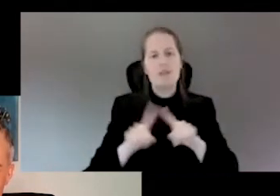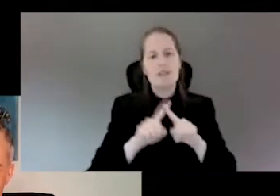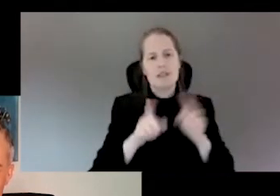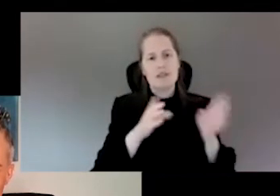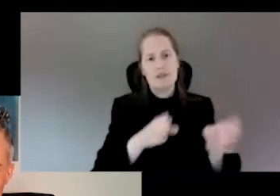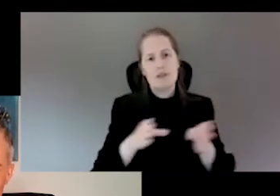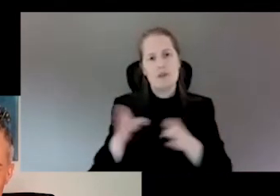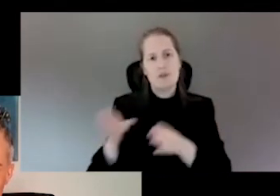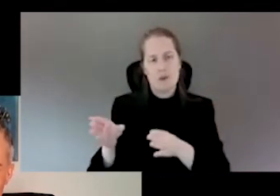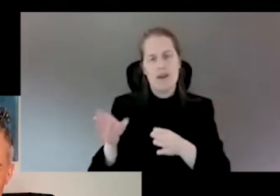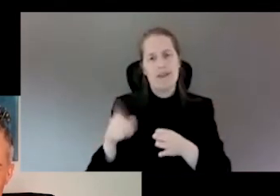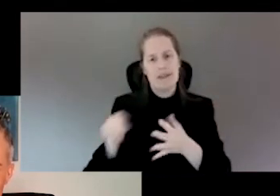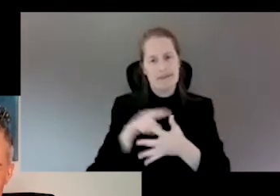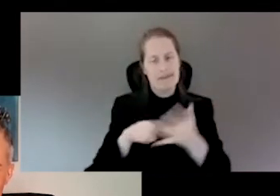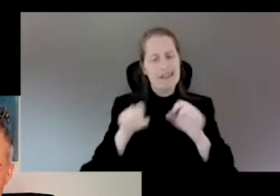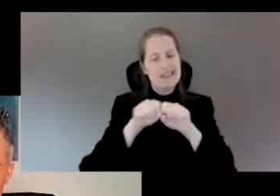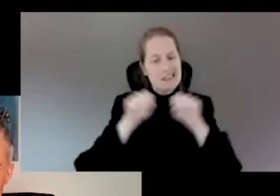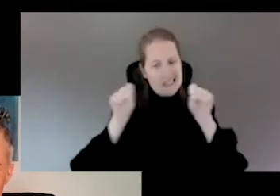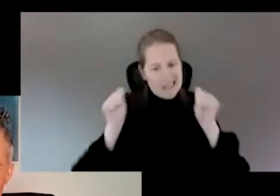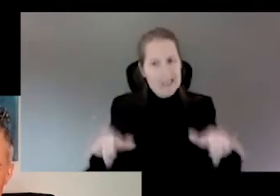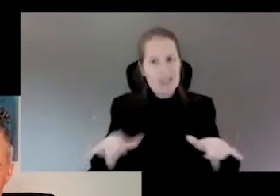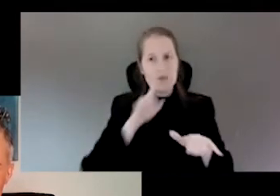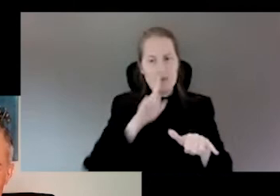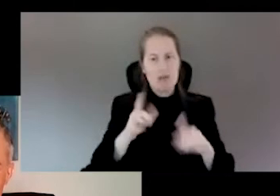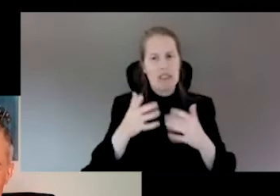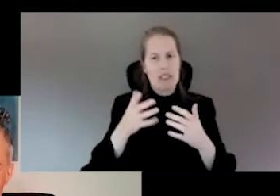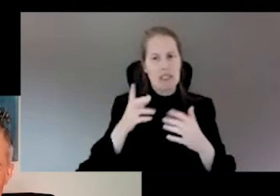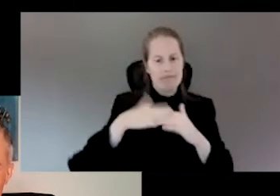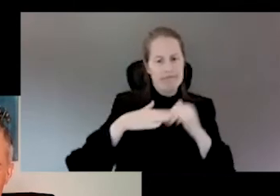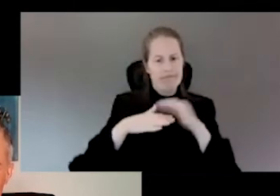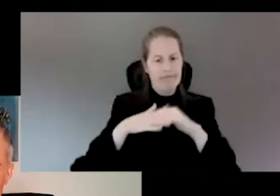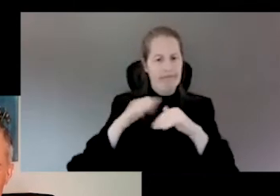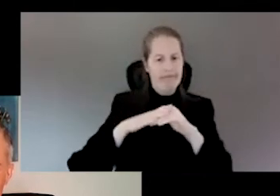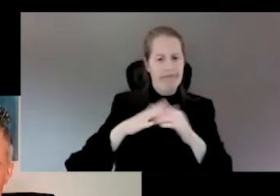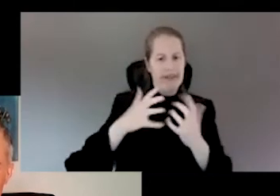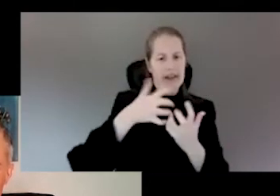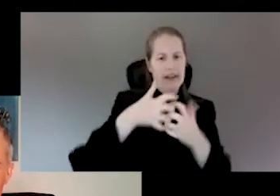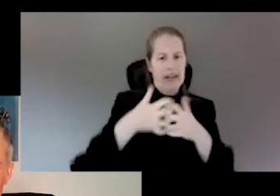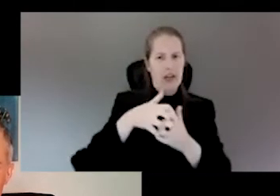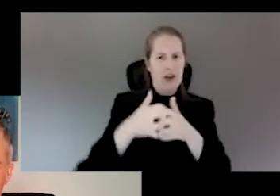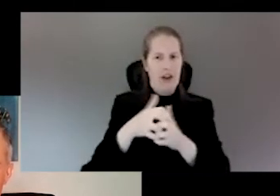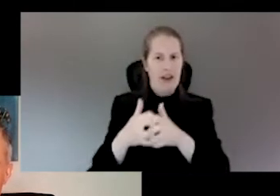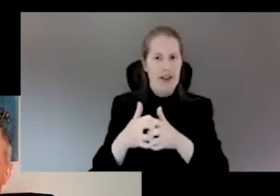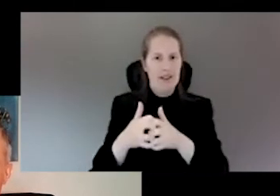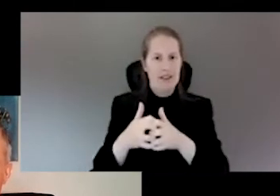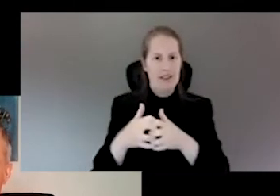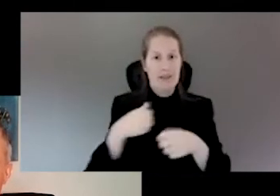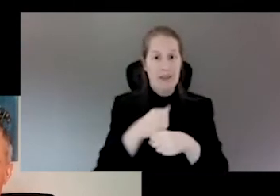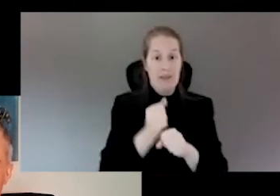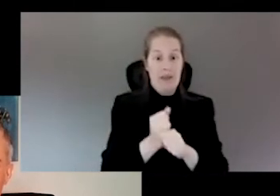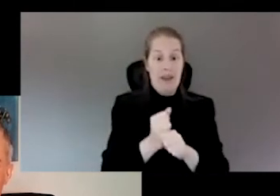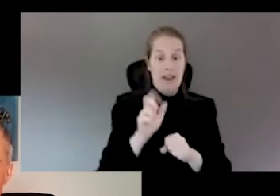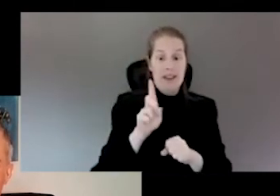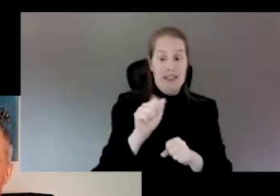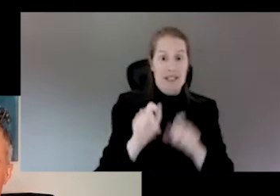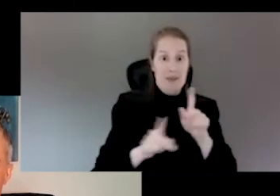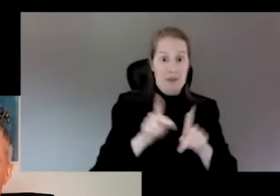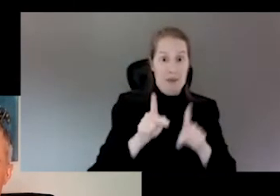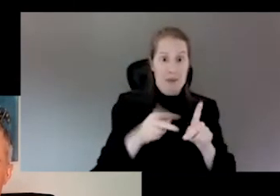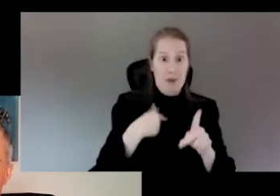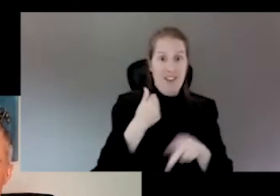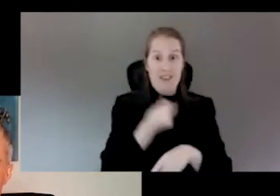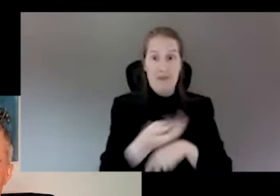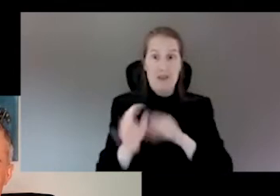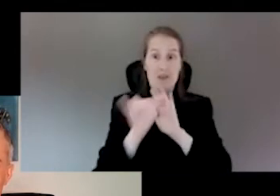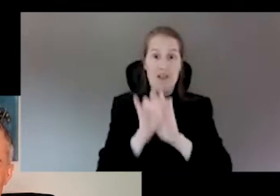that these systems really interact with each other to actually make disabled people who have multiple identities the